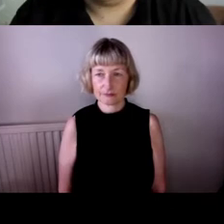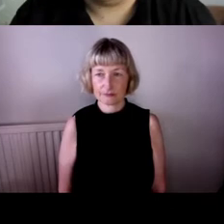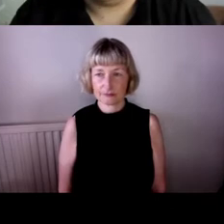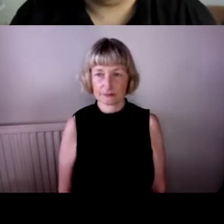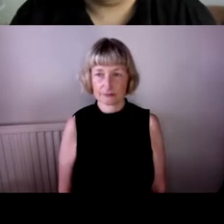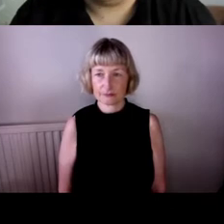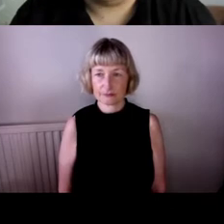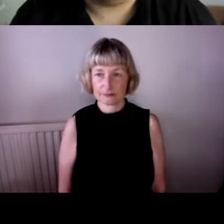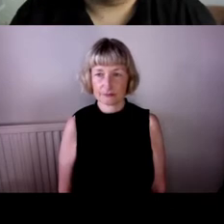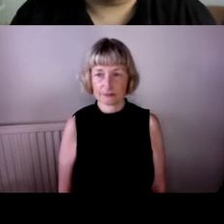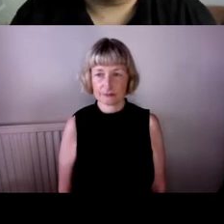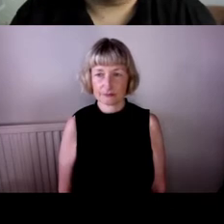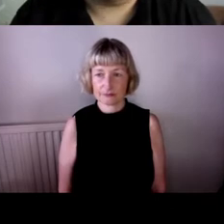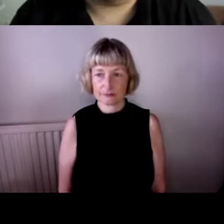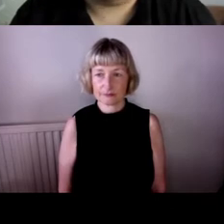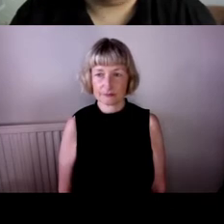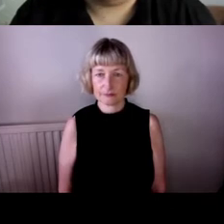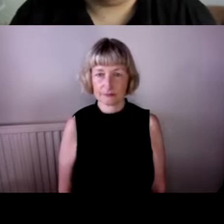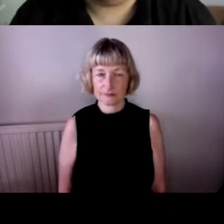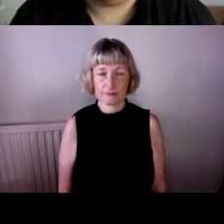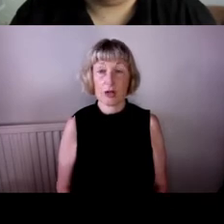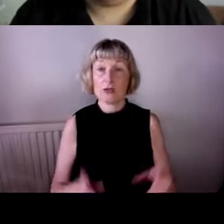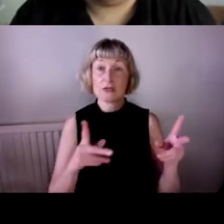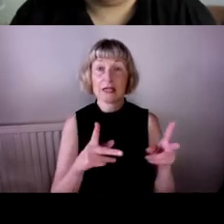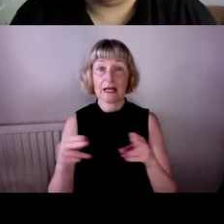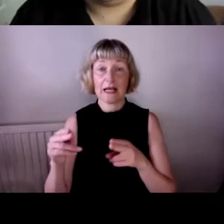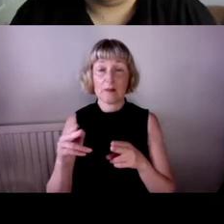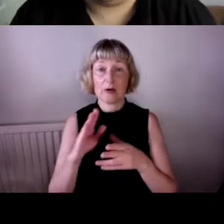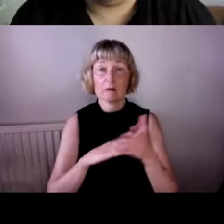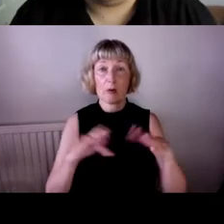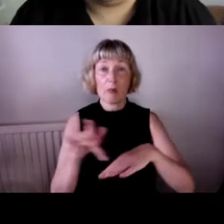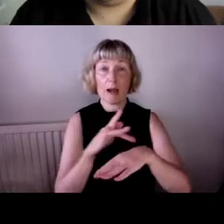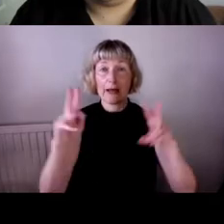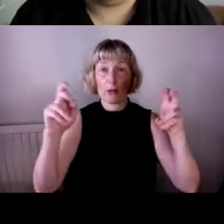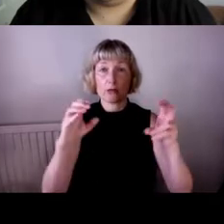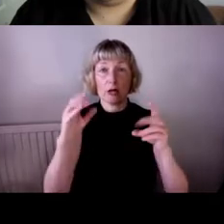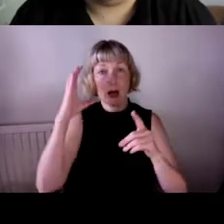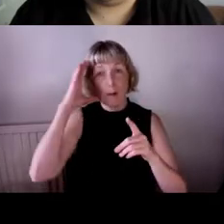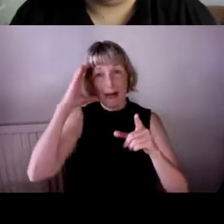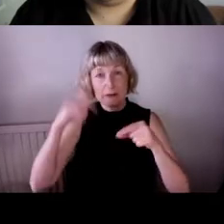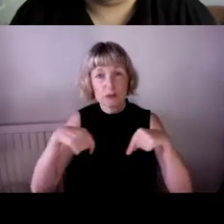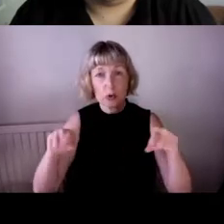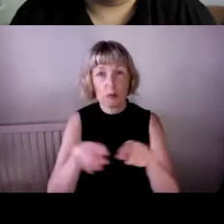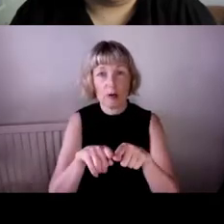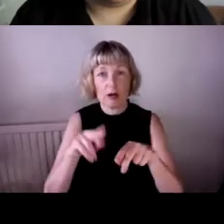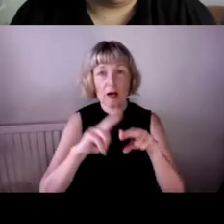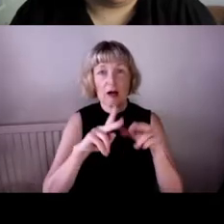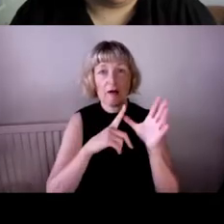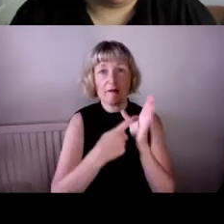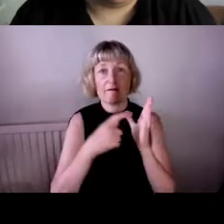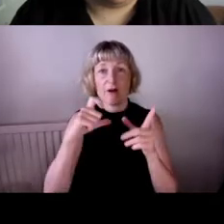Here we go. This is a little piece called Bedroom Farce. And it's a two-hander,